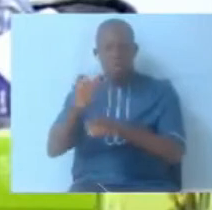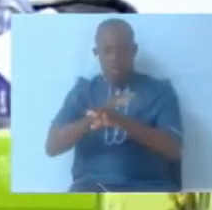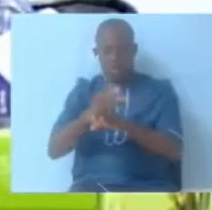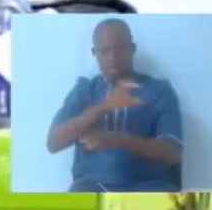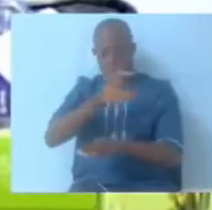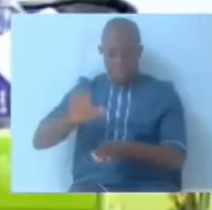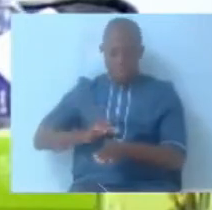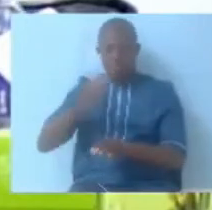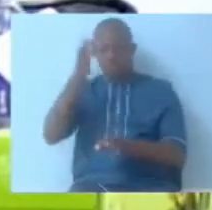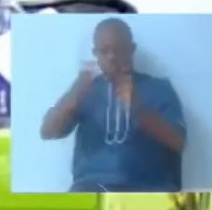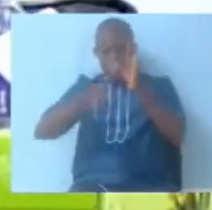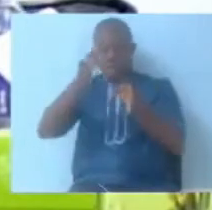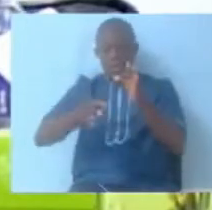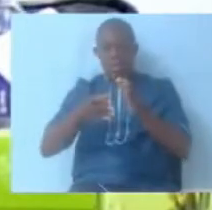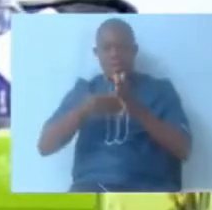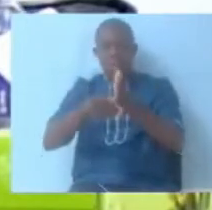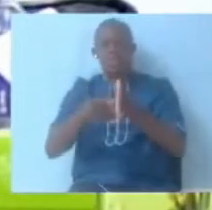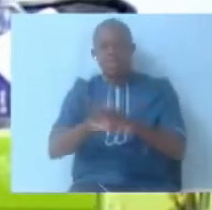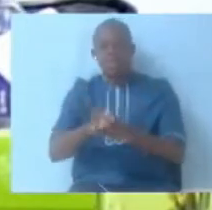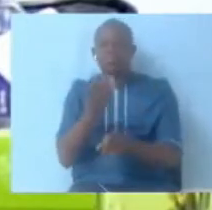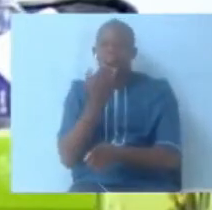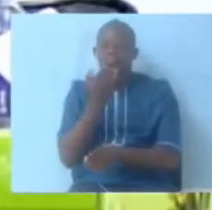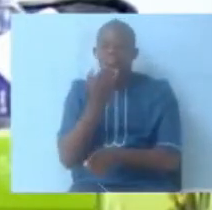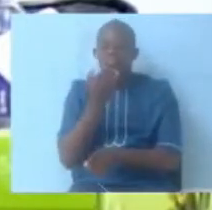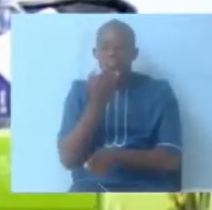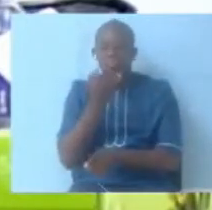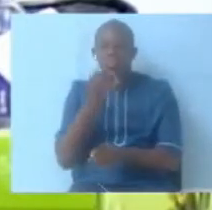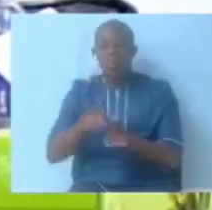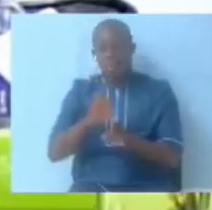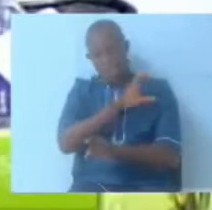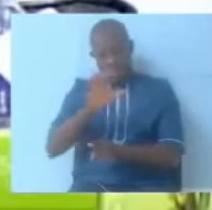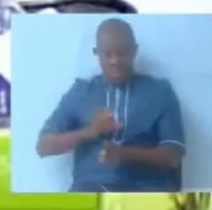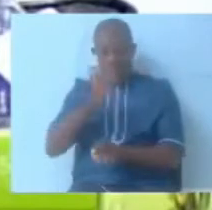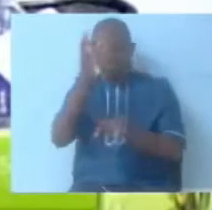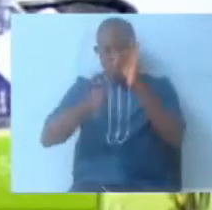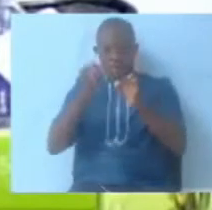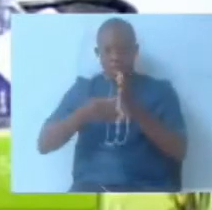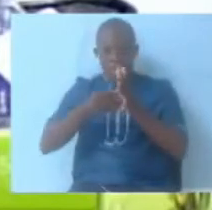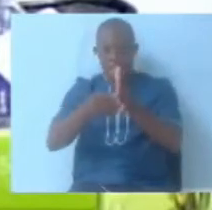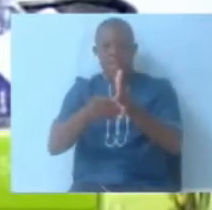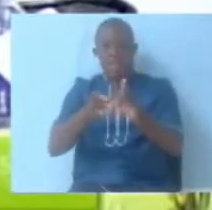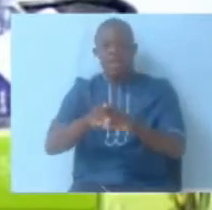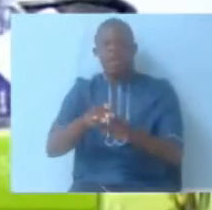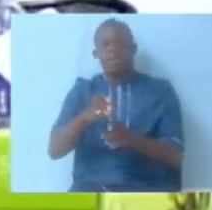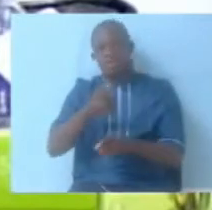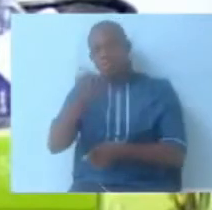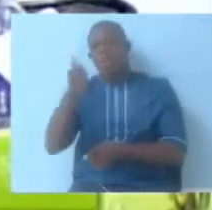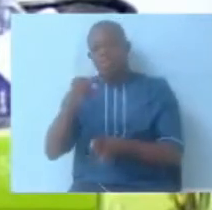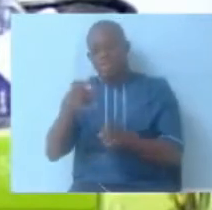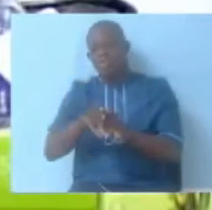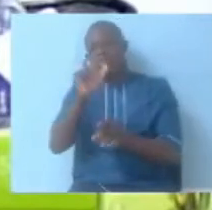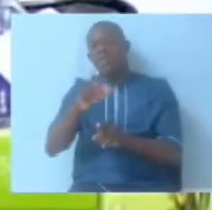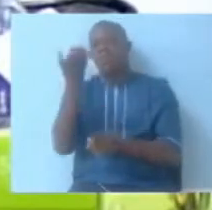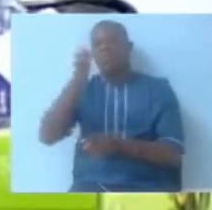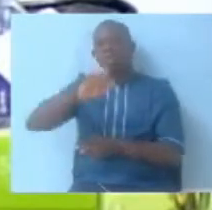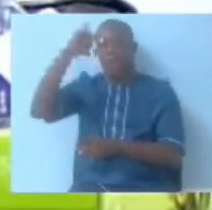May I apologize? Omotion, Chief Justice Omotion. Chief Justice Omotion. Omotion was a Nigerian. Omotion mo Nigerian